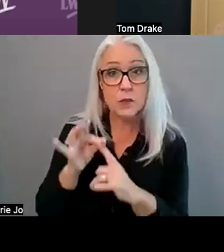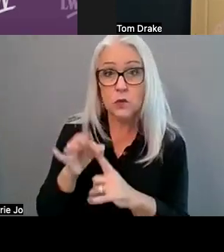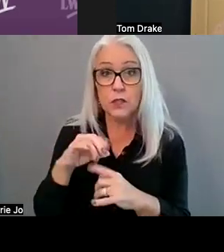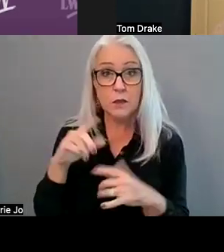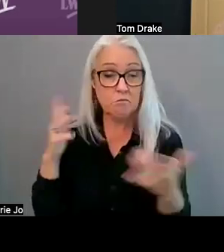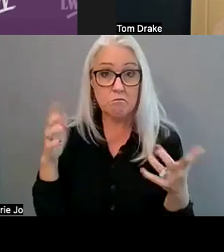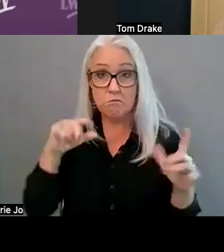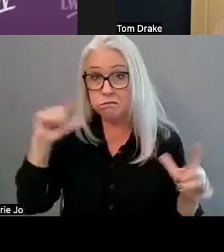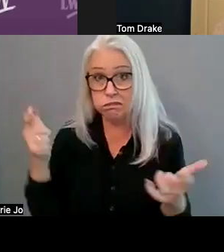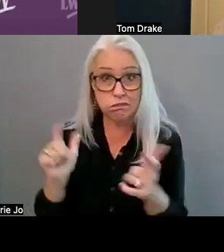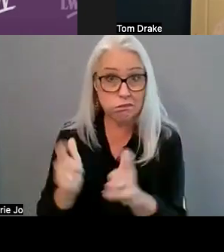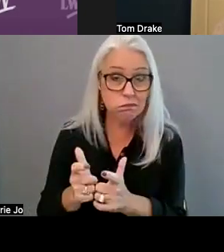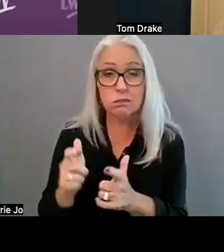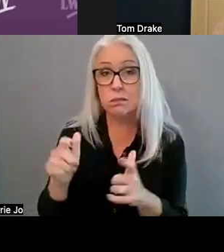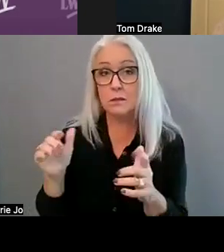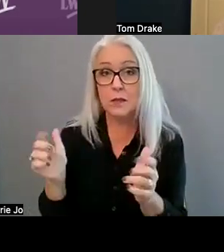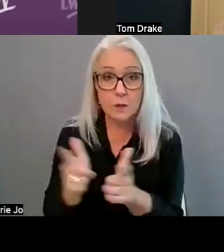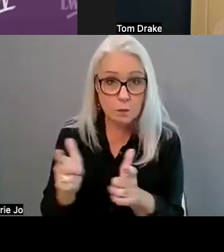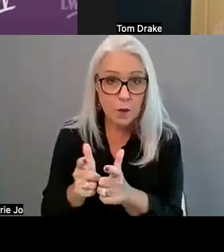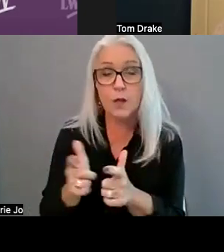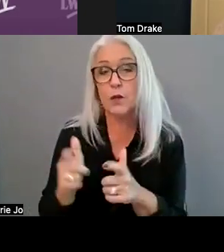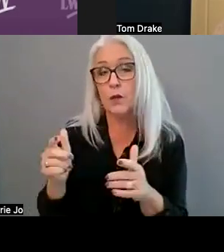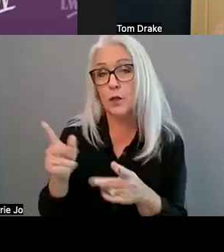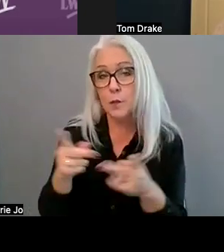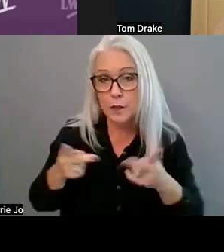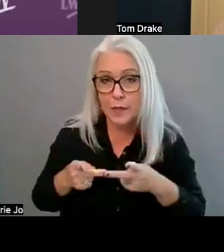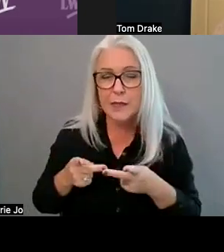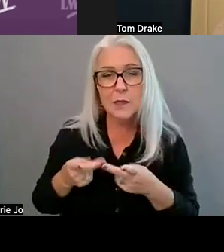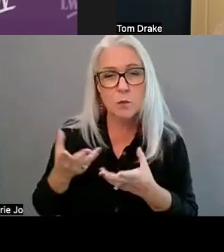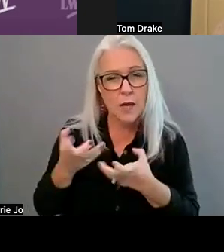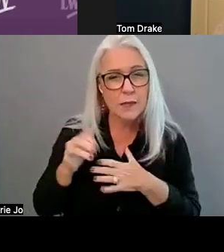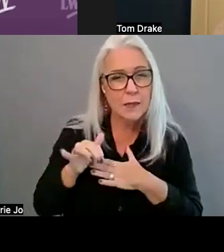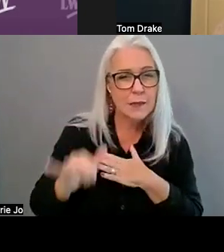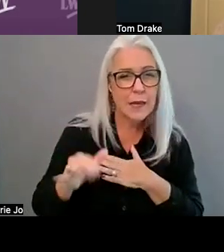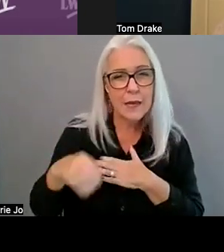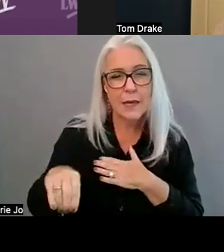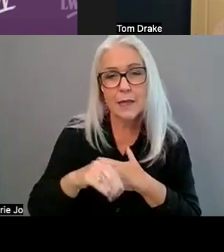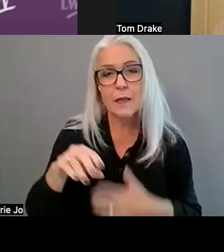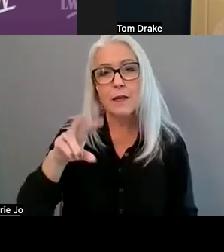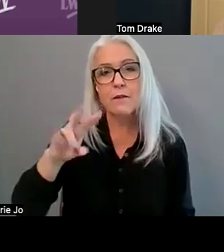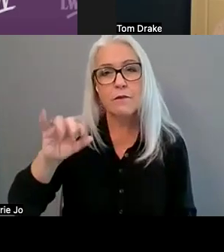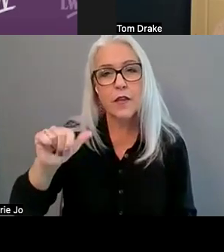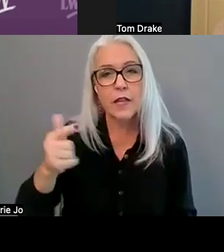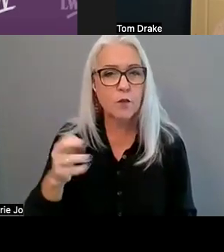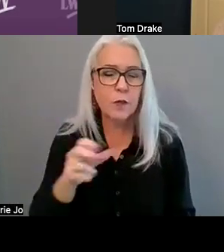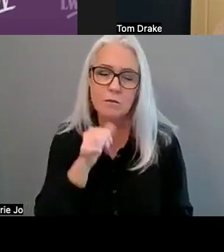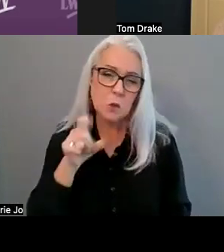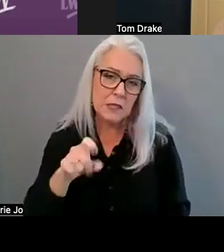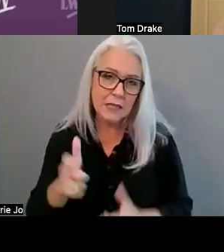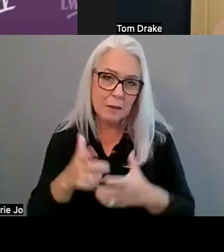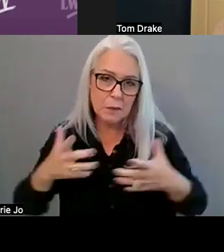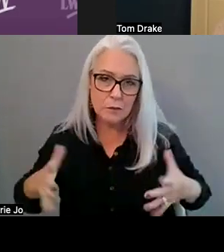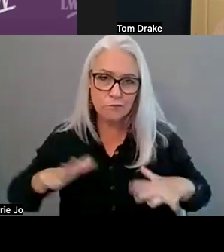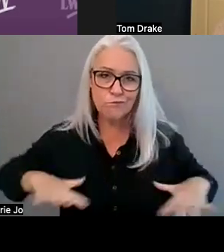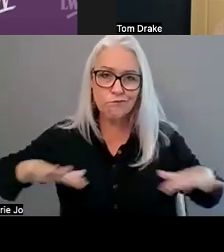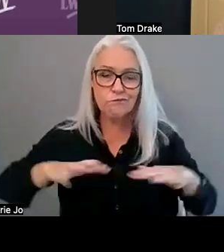to downsize and want a foothold in the village, but, you know, don't need that much space. I also know that from talking to